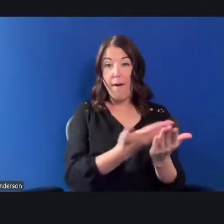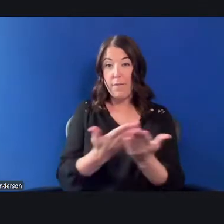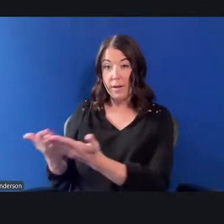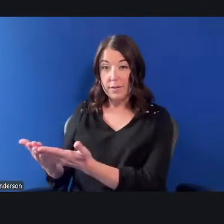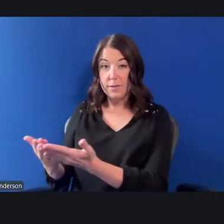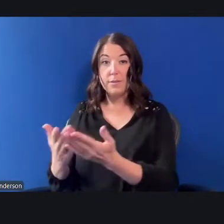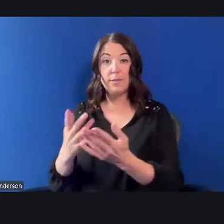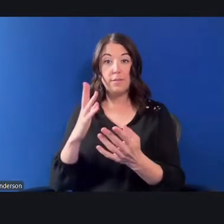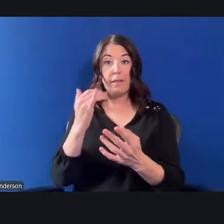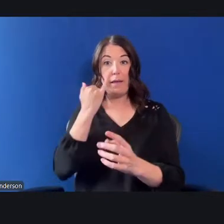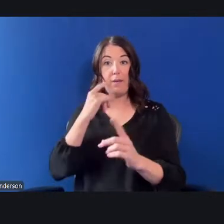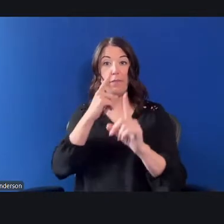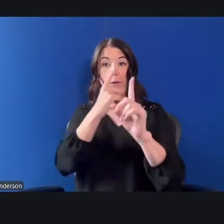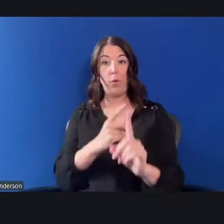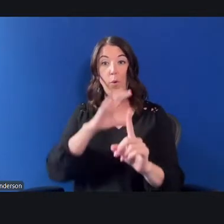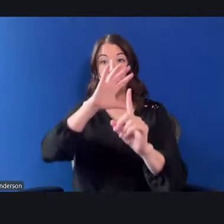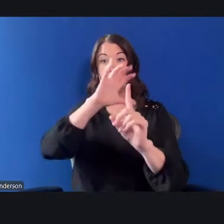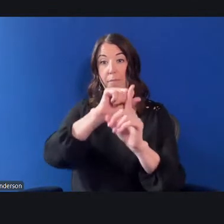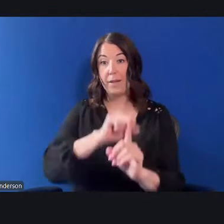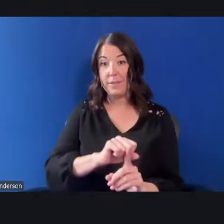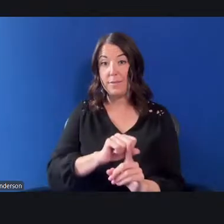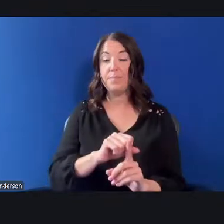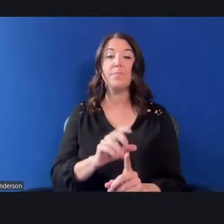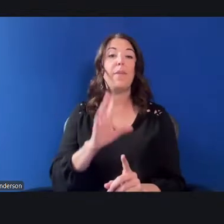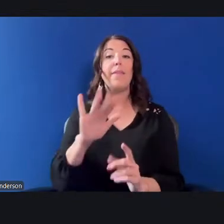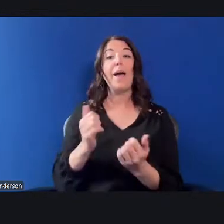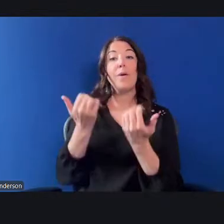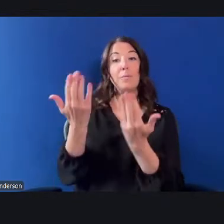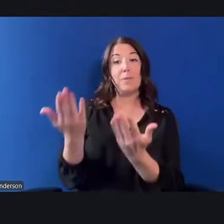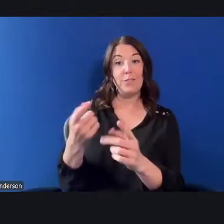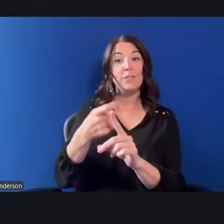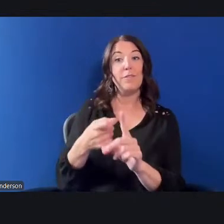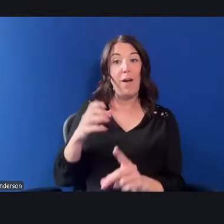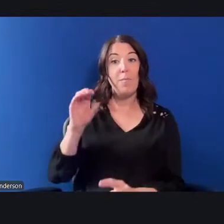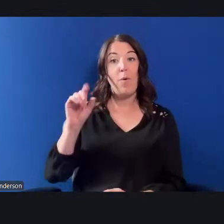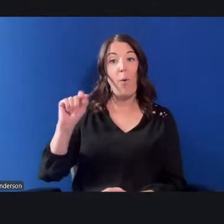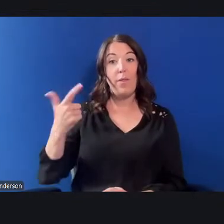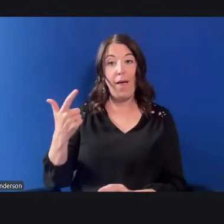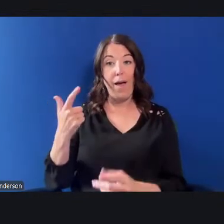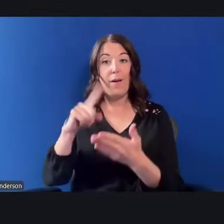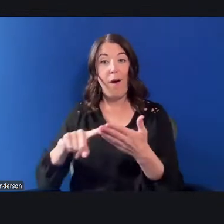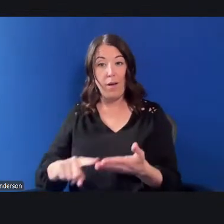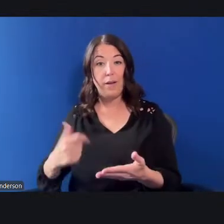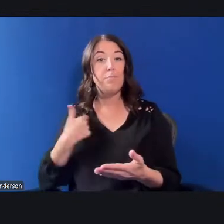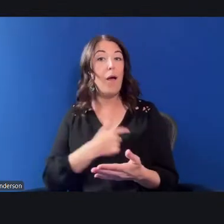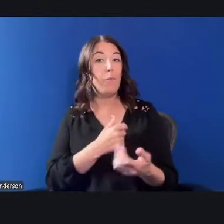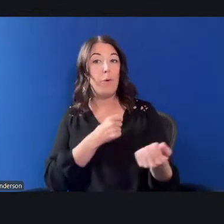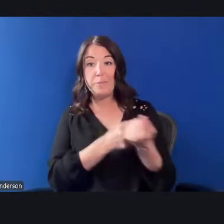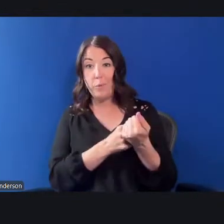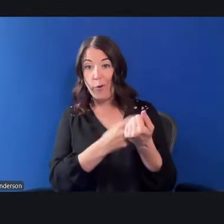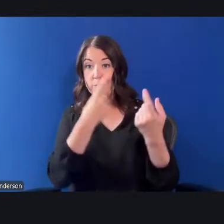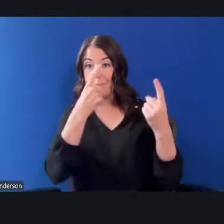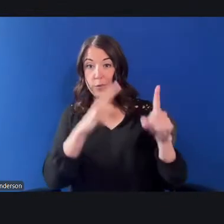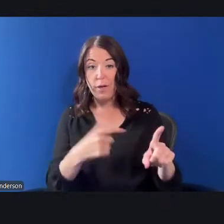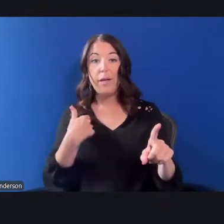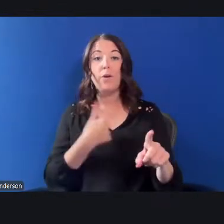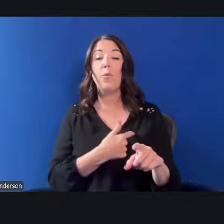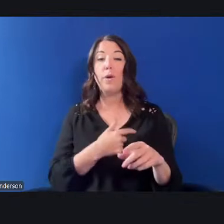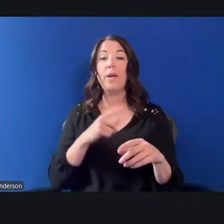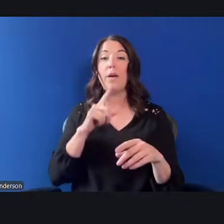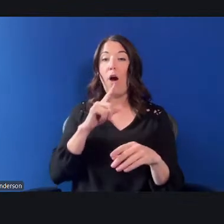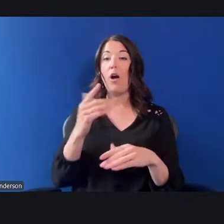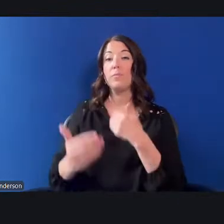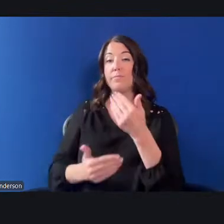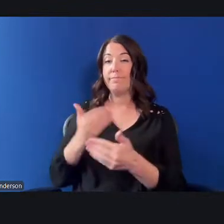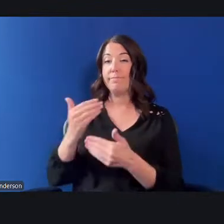So that recommendation came from that audit, and we concurred with that recommendation and have been taking steps to